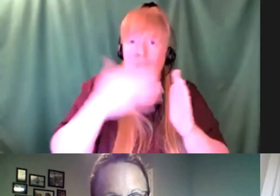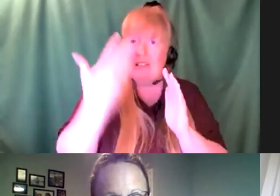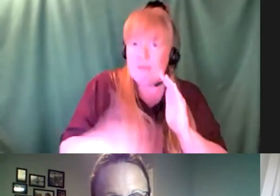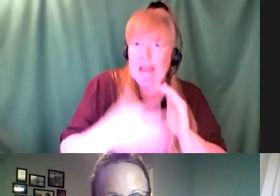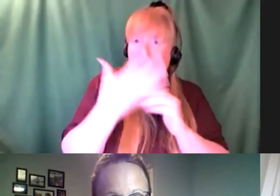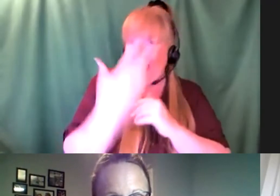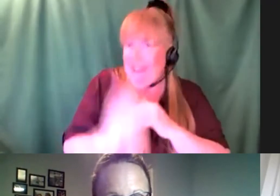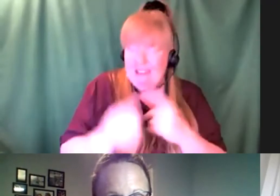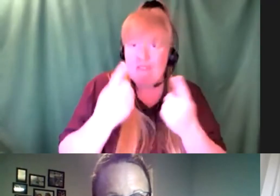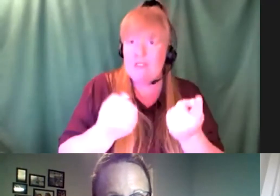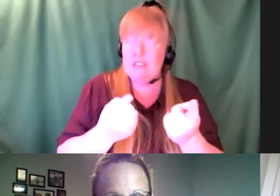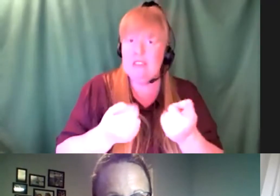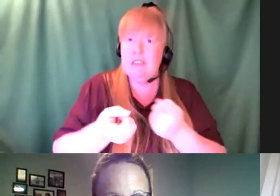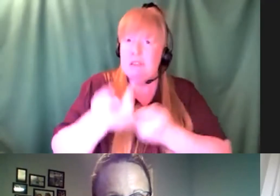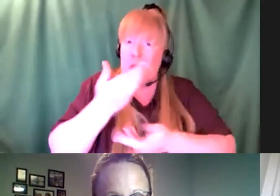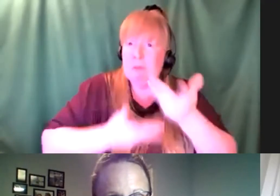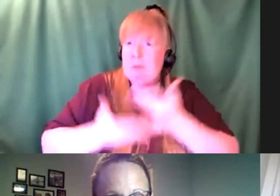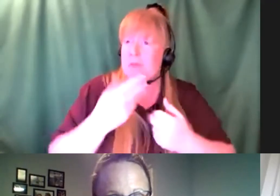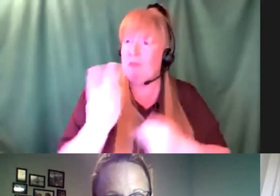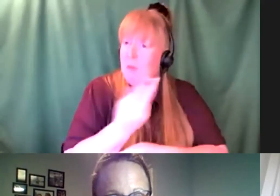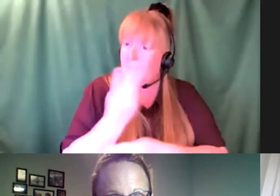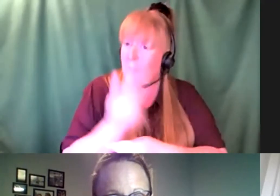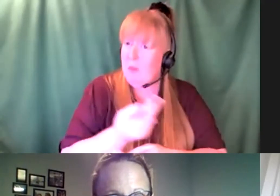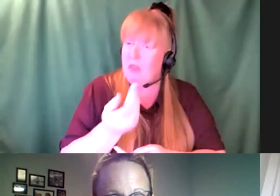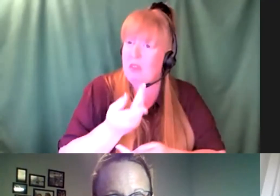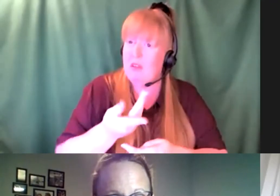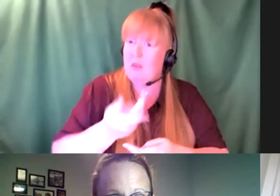kind of experiences have you both had?